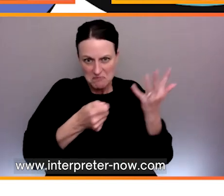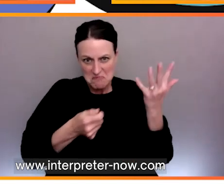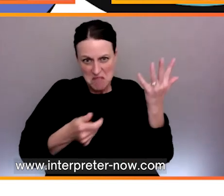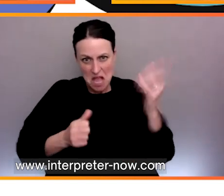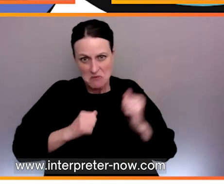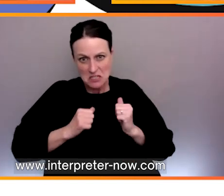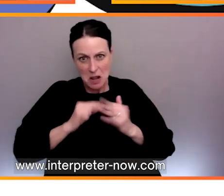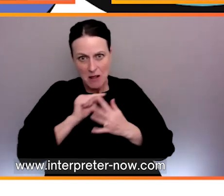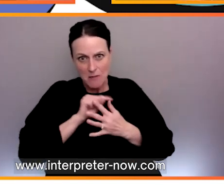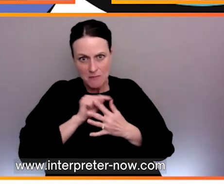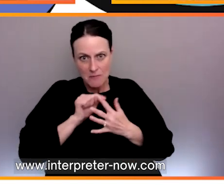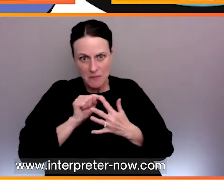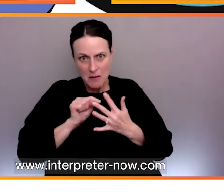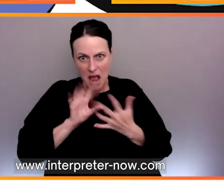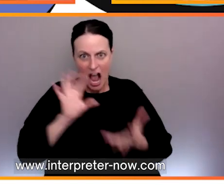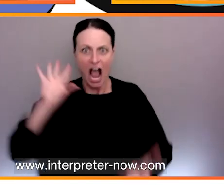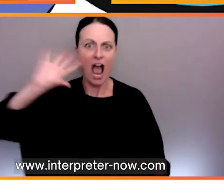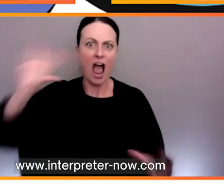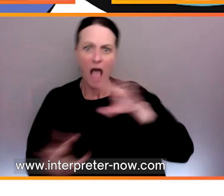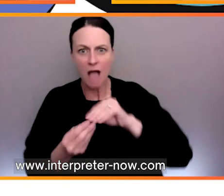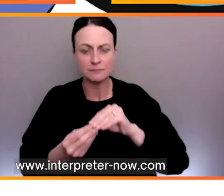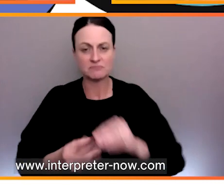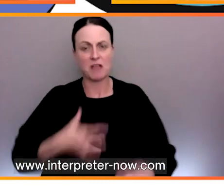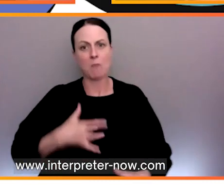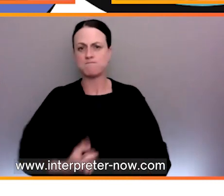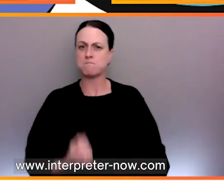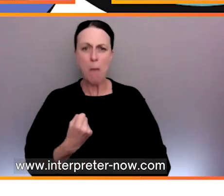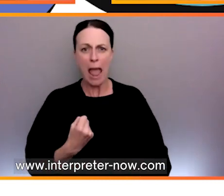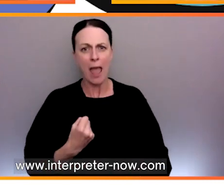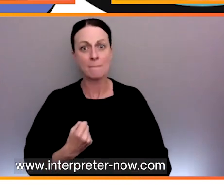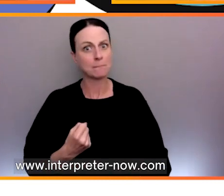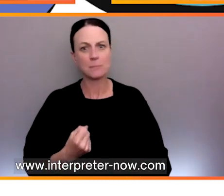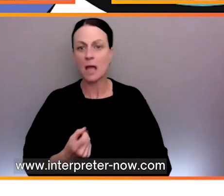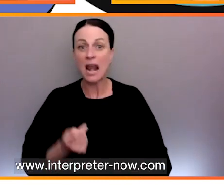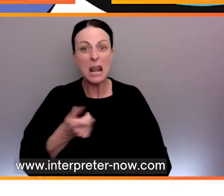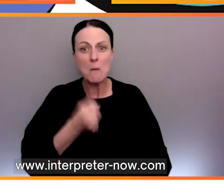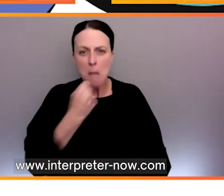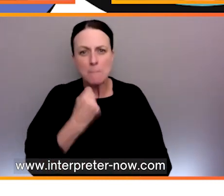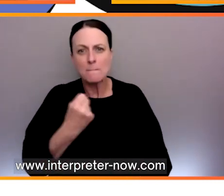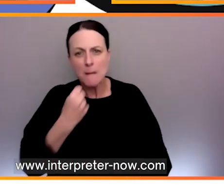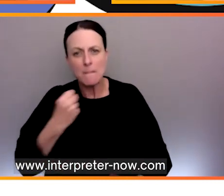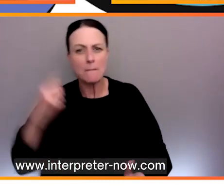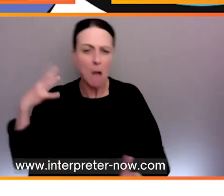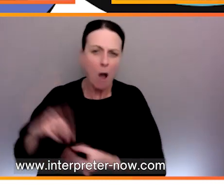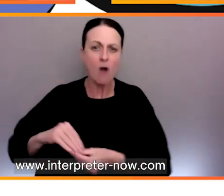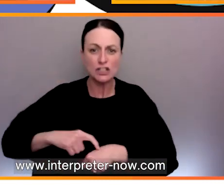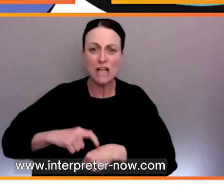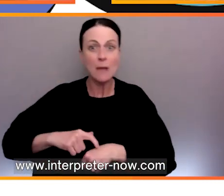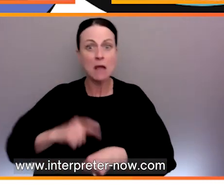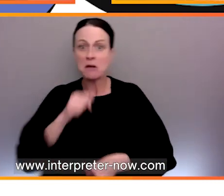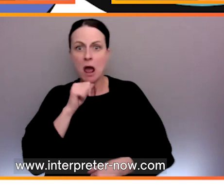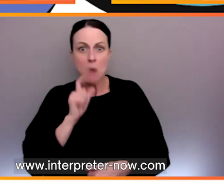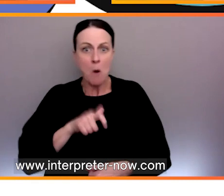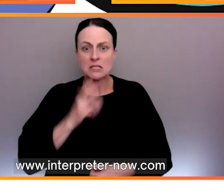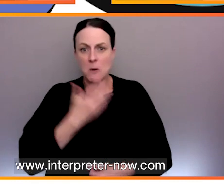and scarcity, and so those are two of the most potent ingredients to an unhealthy workplace.